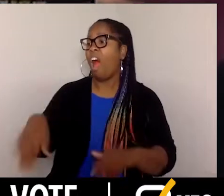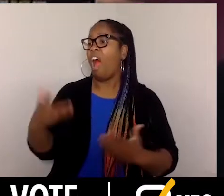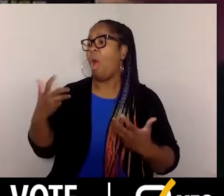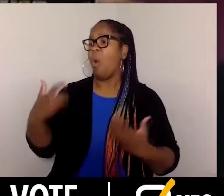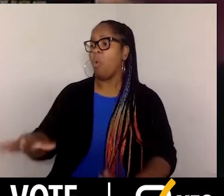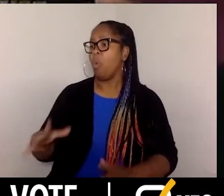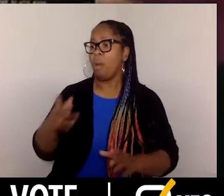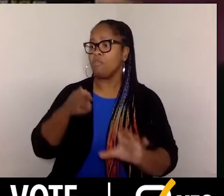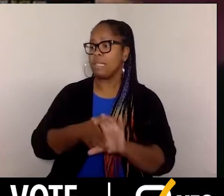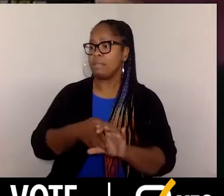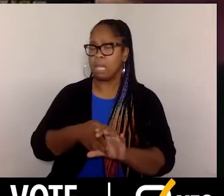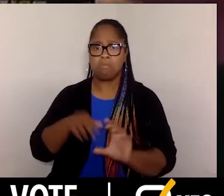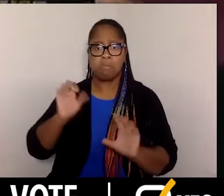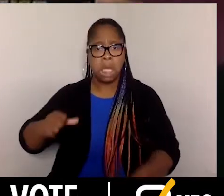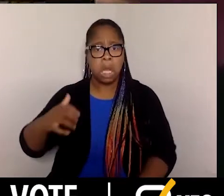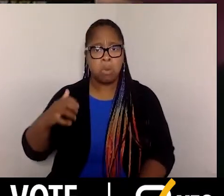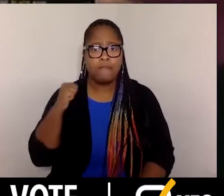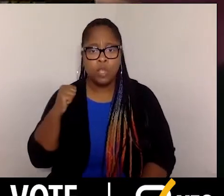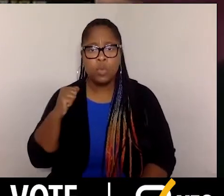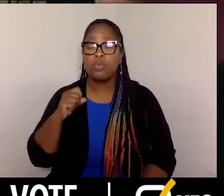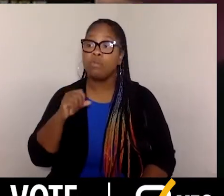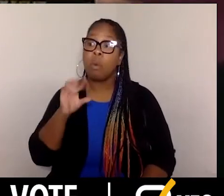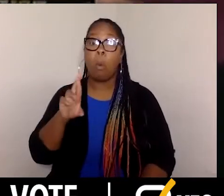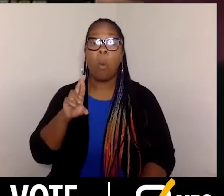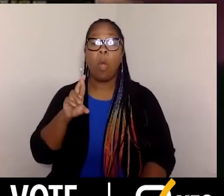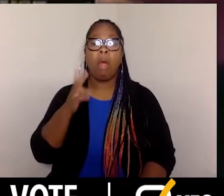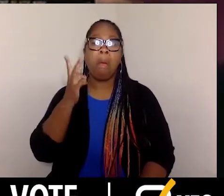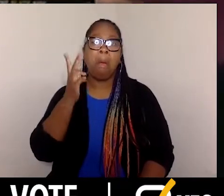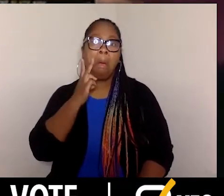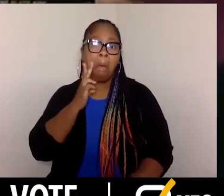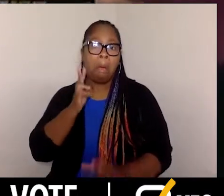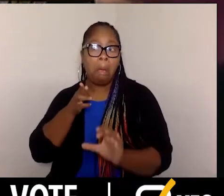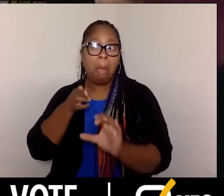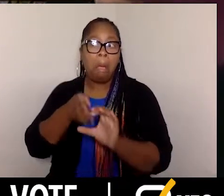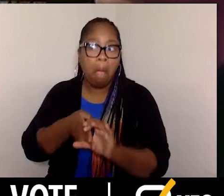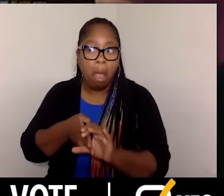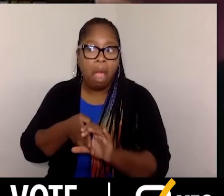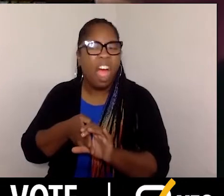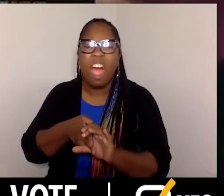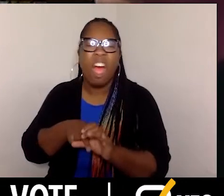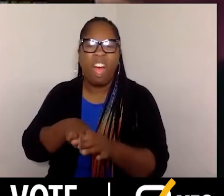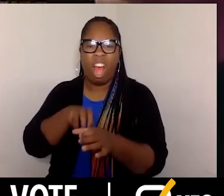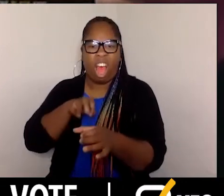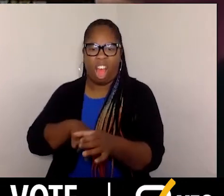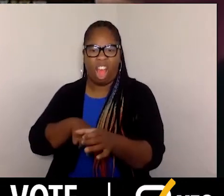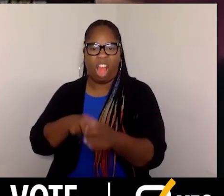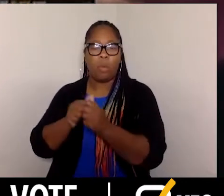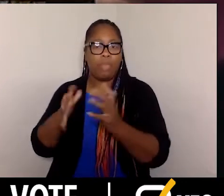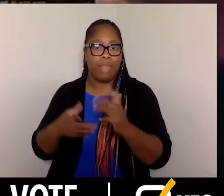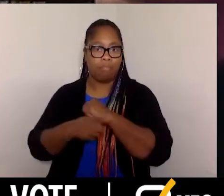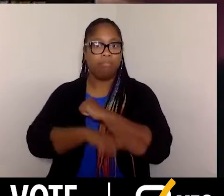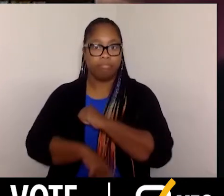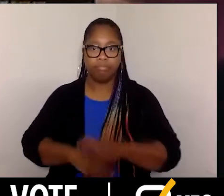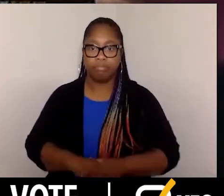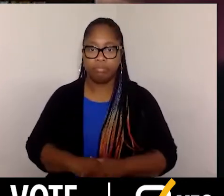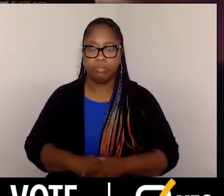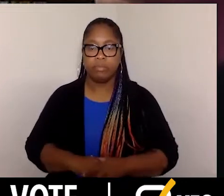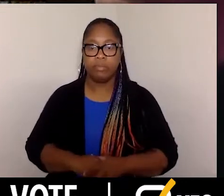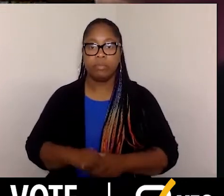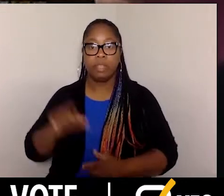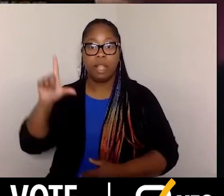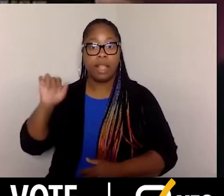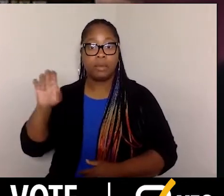or withdraw from participation without reprisal. The district must follow LA